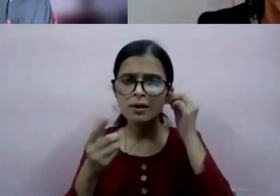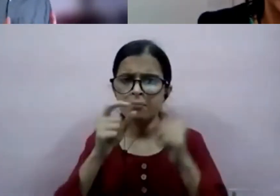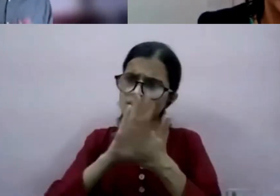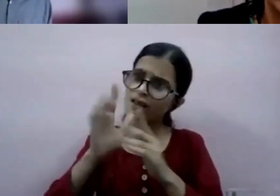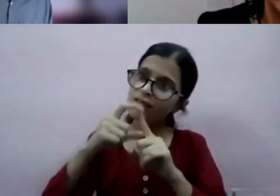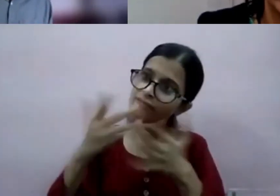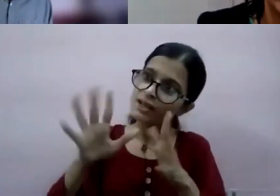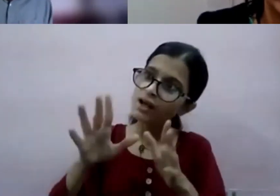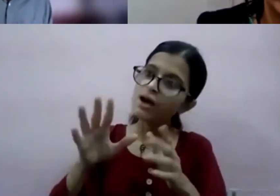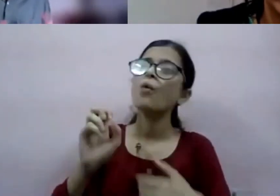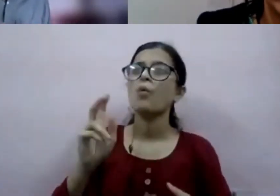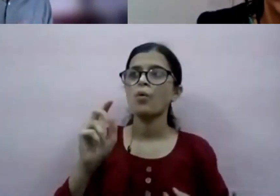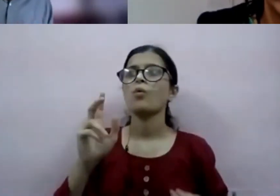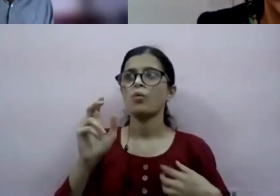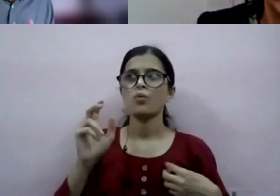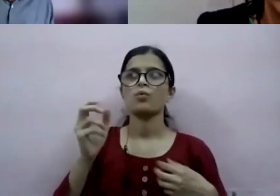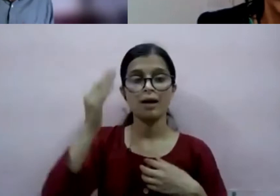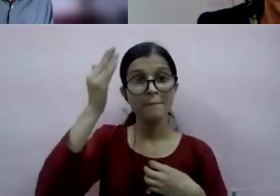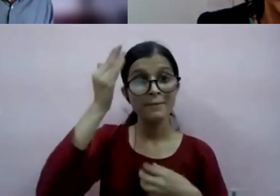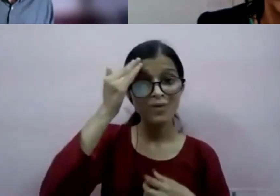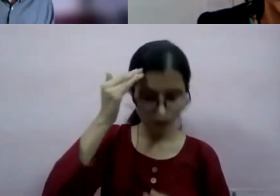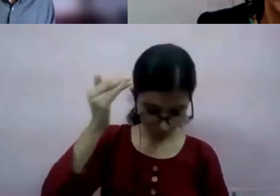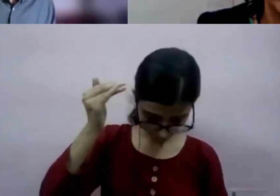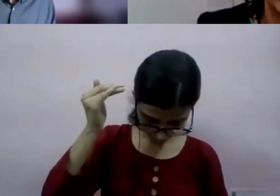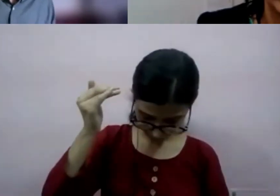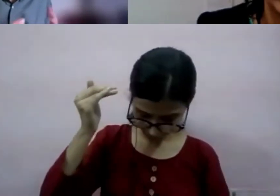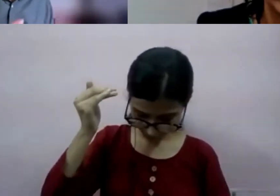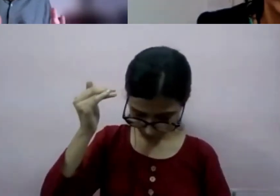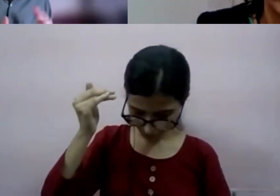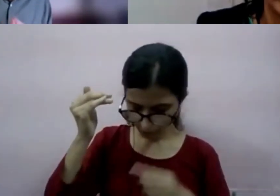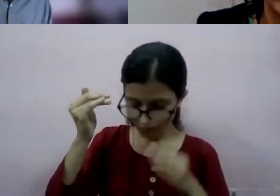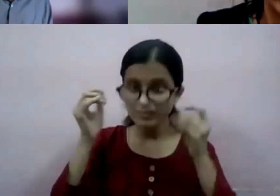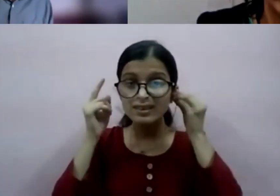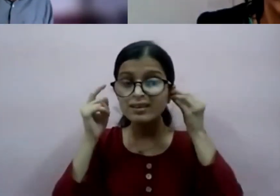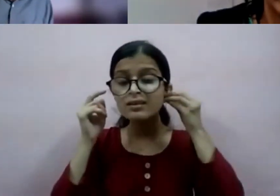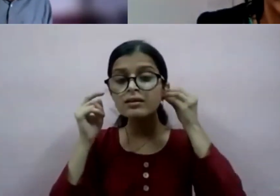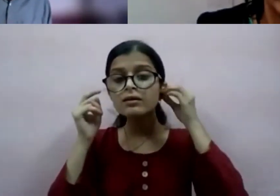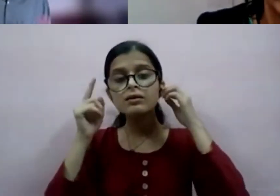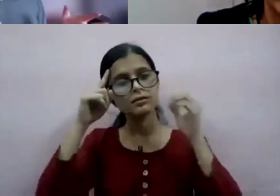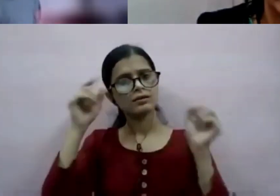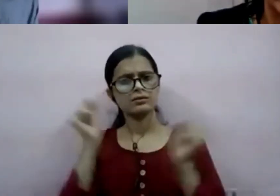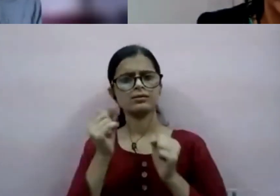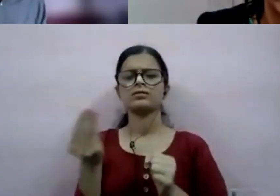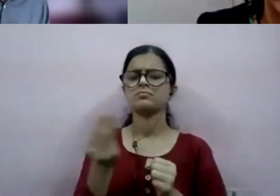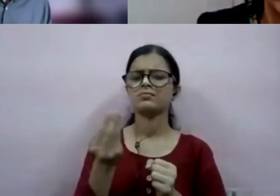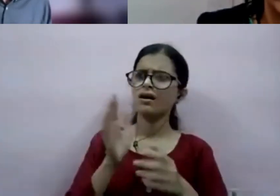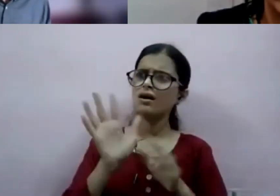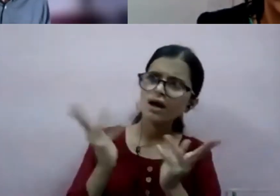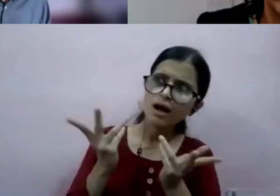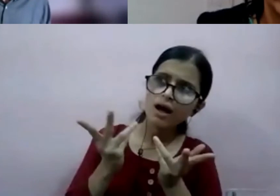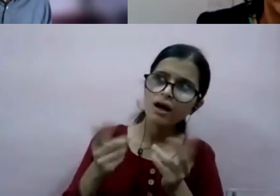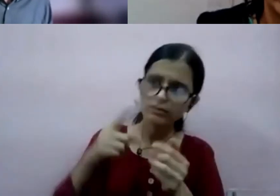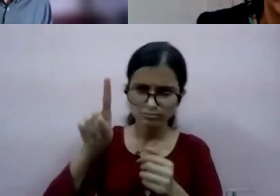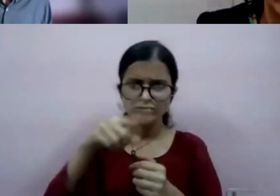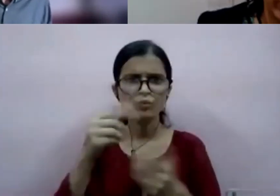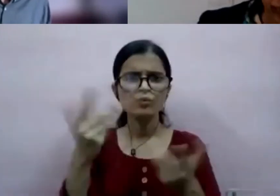own, it's your ethicality, and that can be quite a complicated place to be. And you have to be able to still justify. But that's what your examiners do when